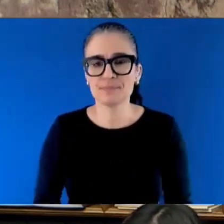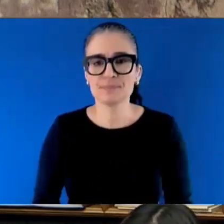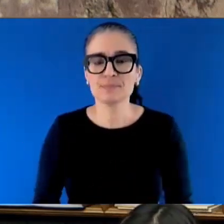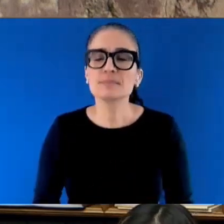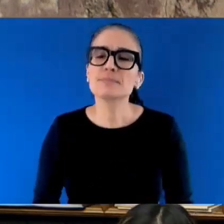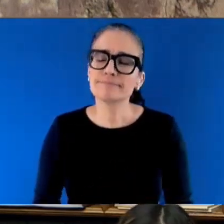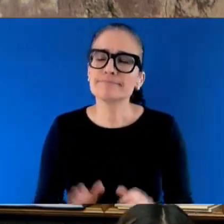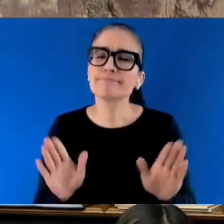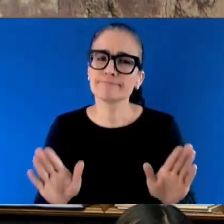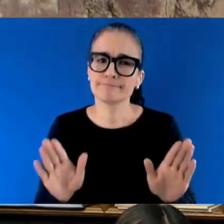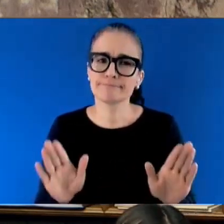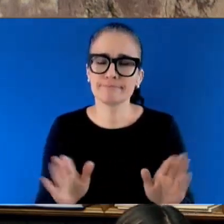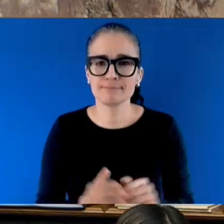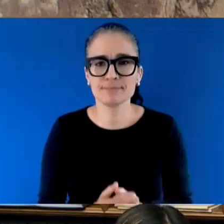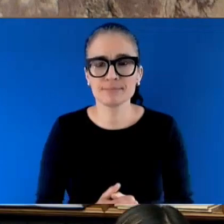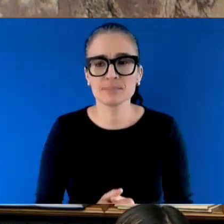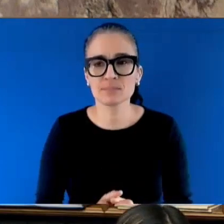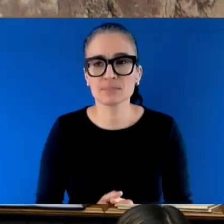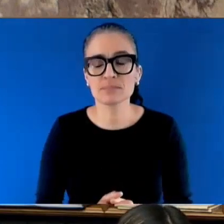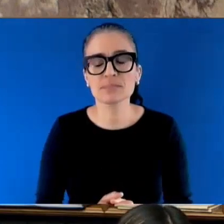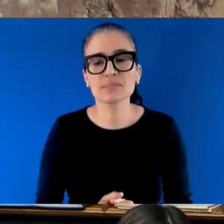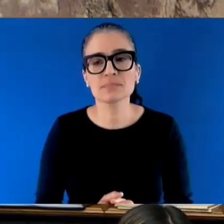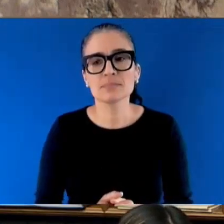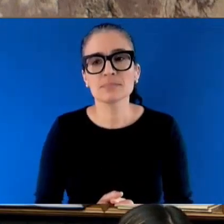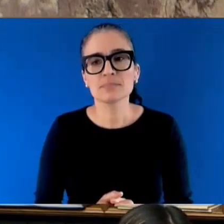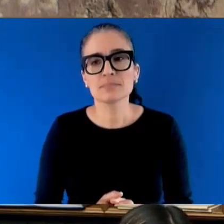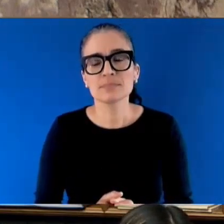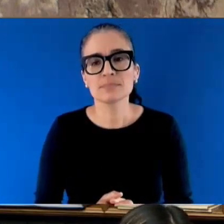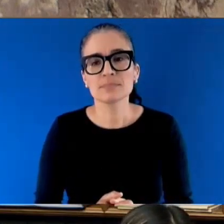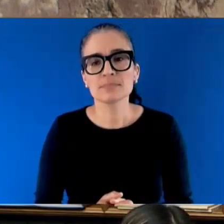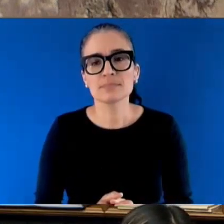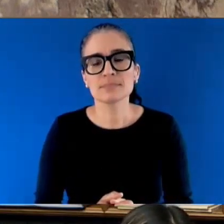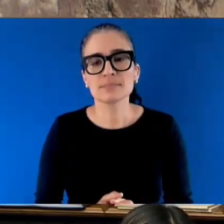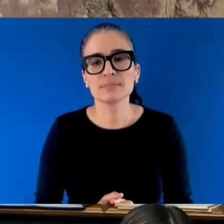Minister. Thank you, Honourable Speaker.